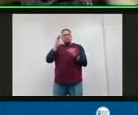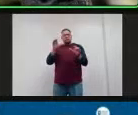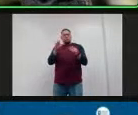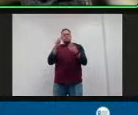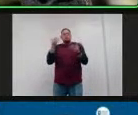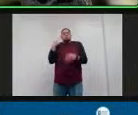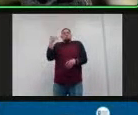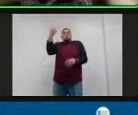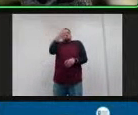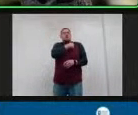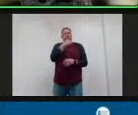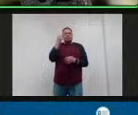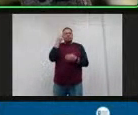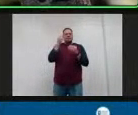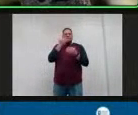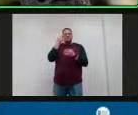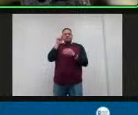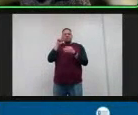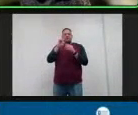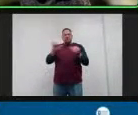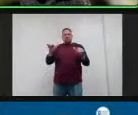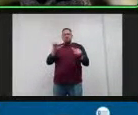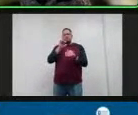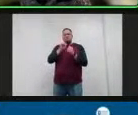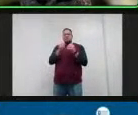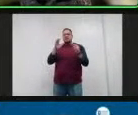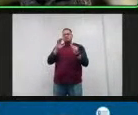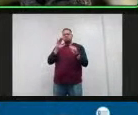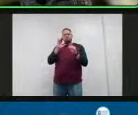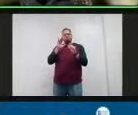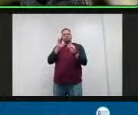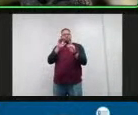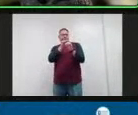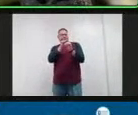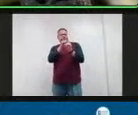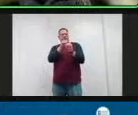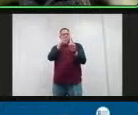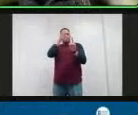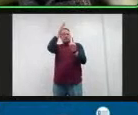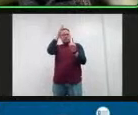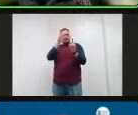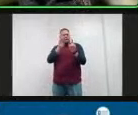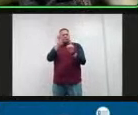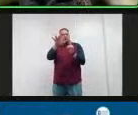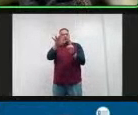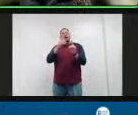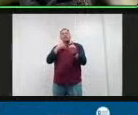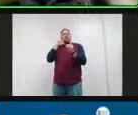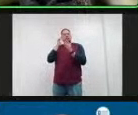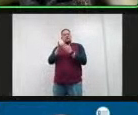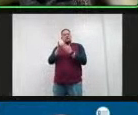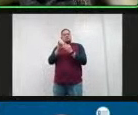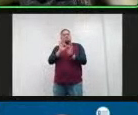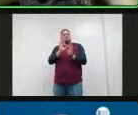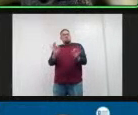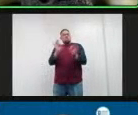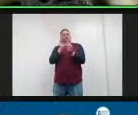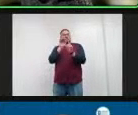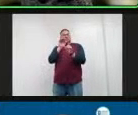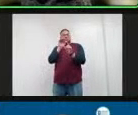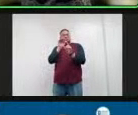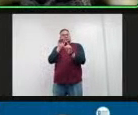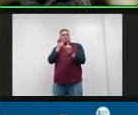for a child without regard to the wishes of a parent. And I think it's very important to acknowledge that these